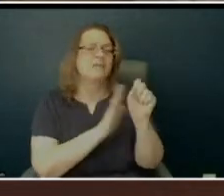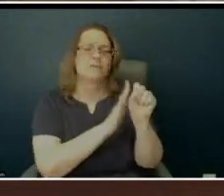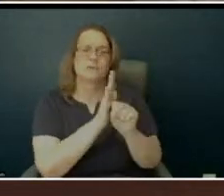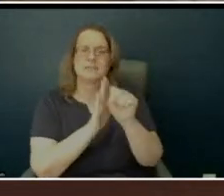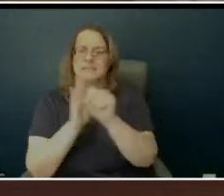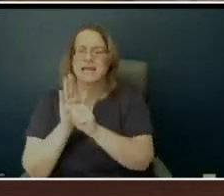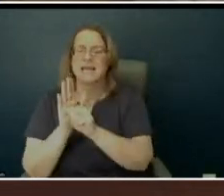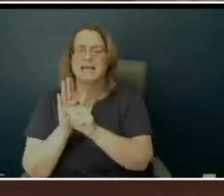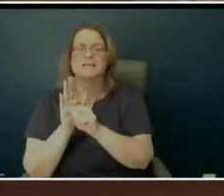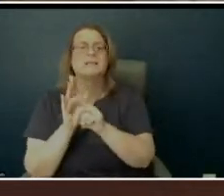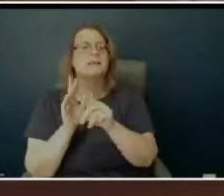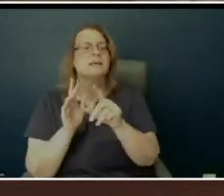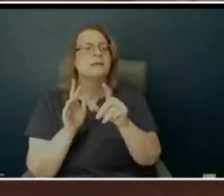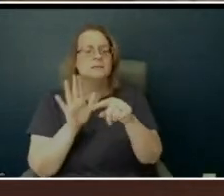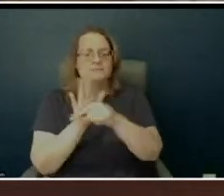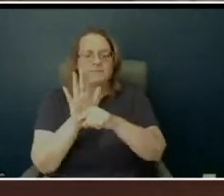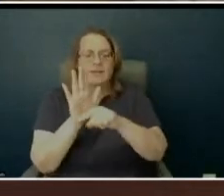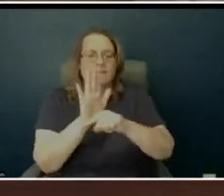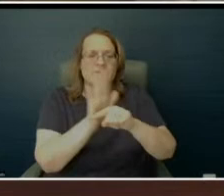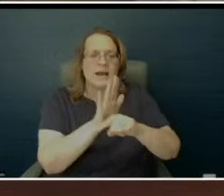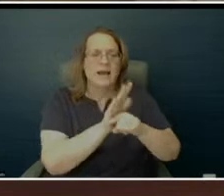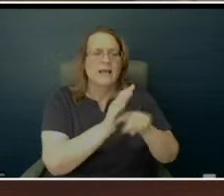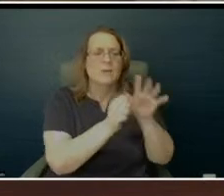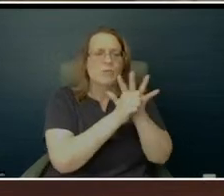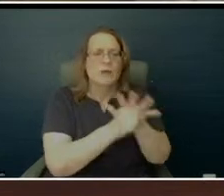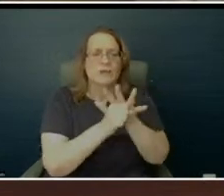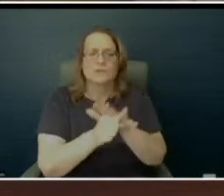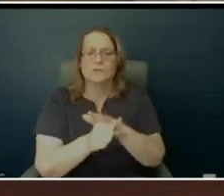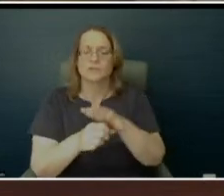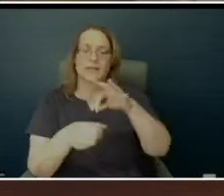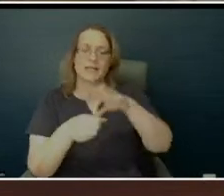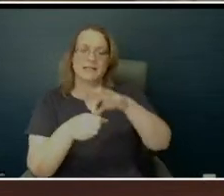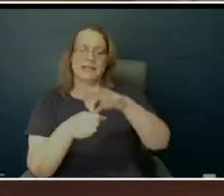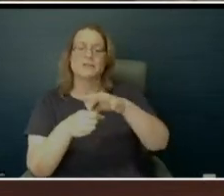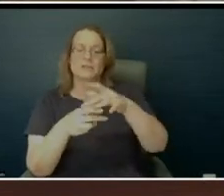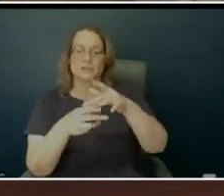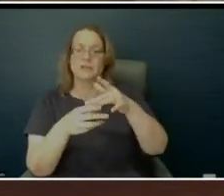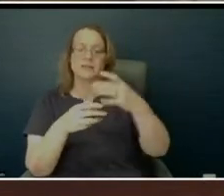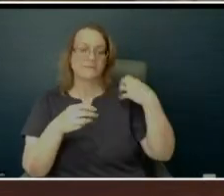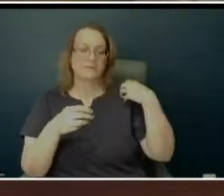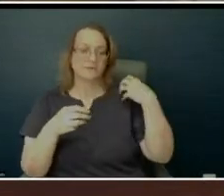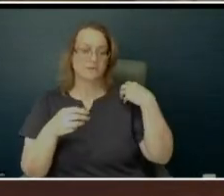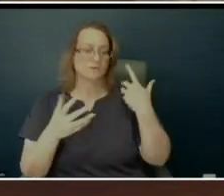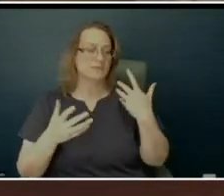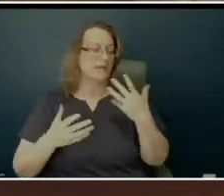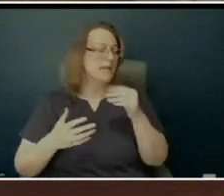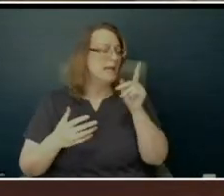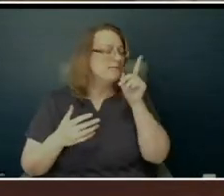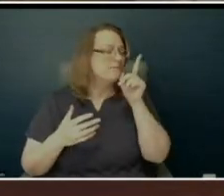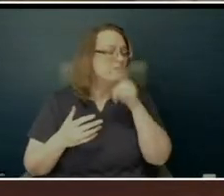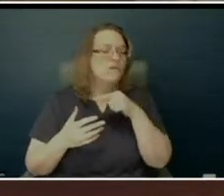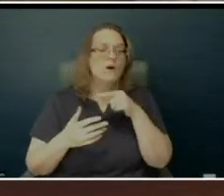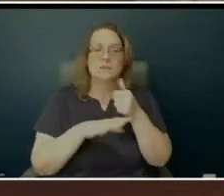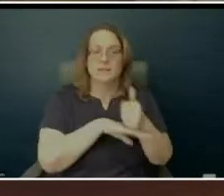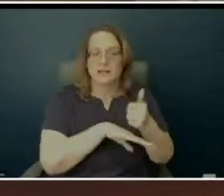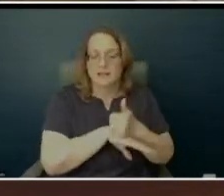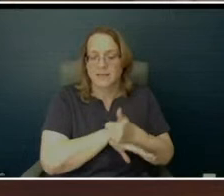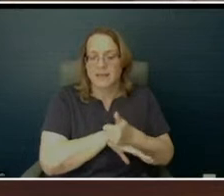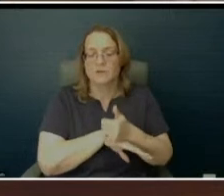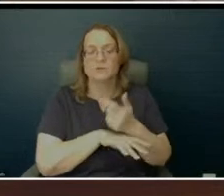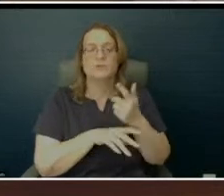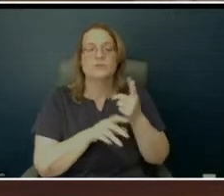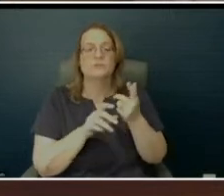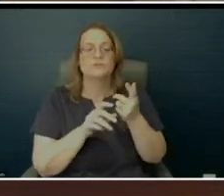pressure election officials, and to use false allegations to pressure state legislators to change the outcome of the